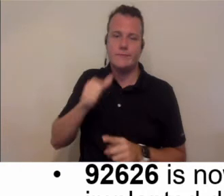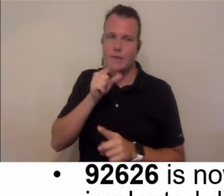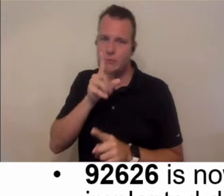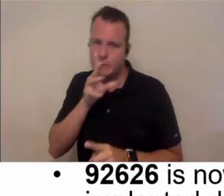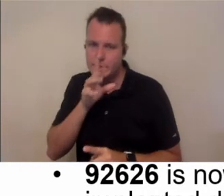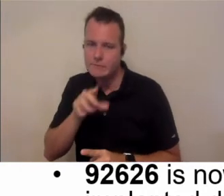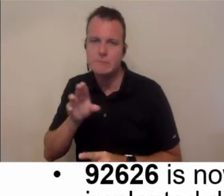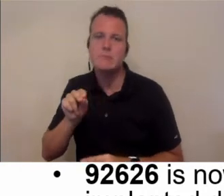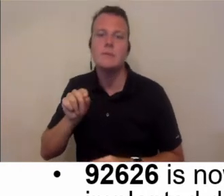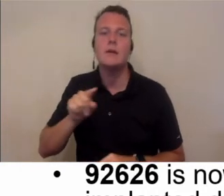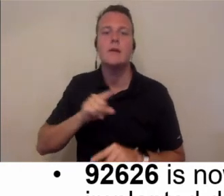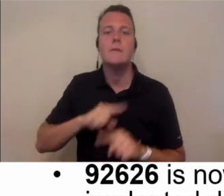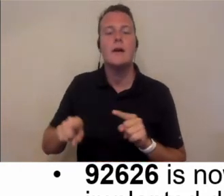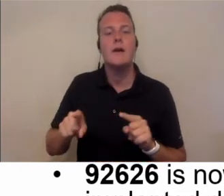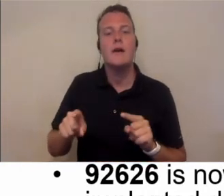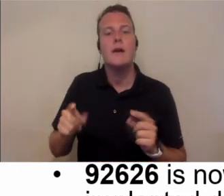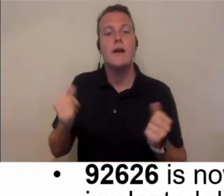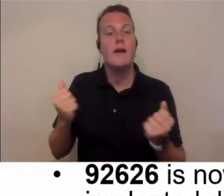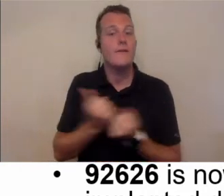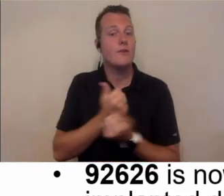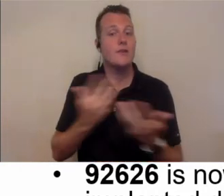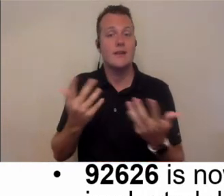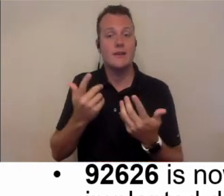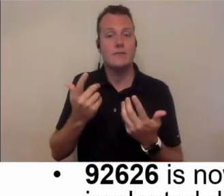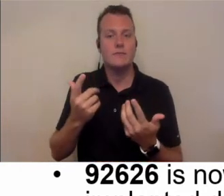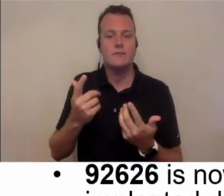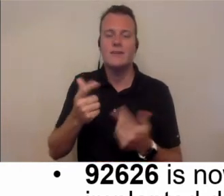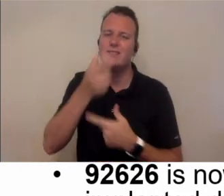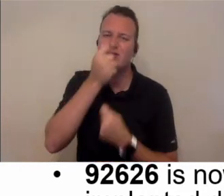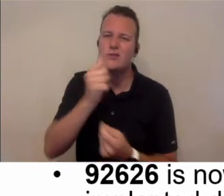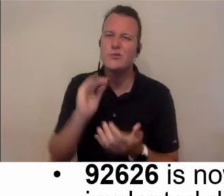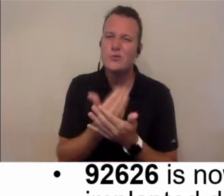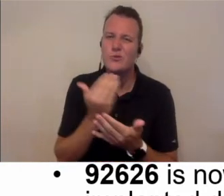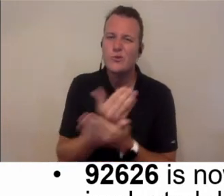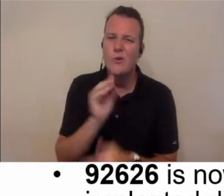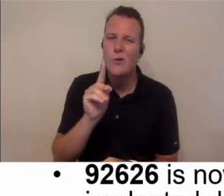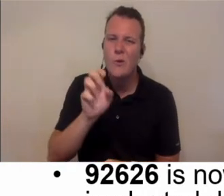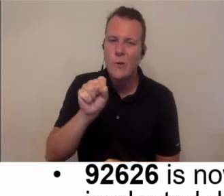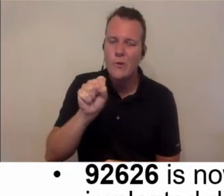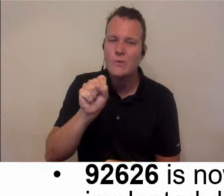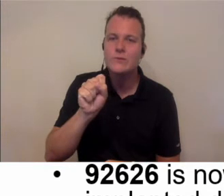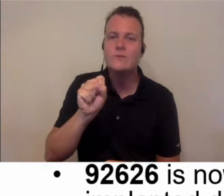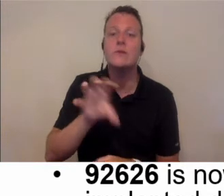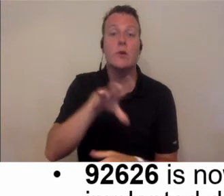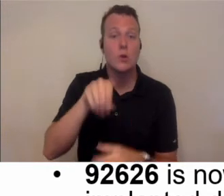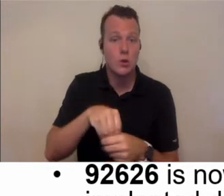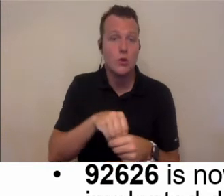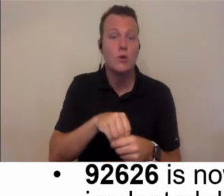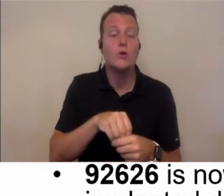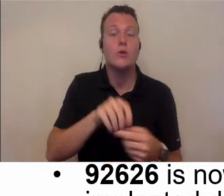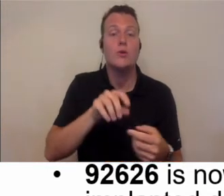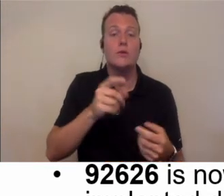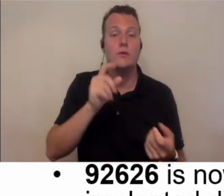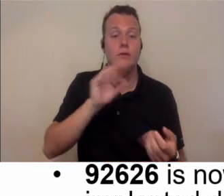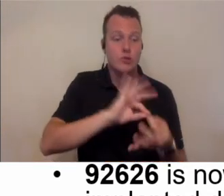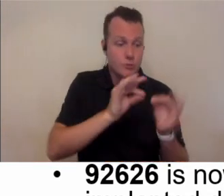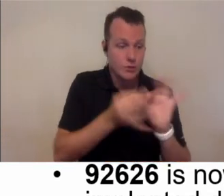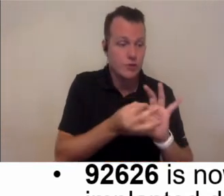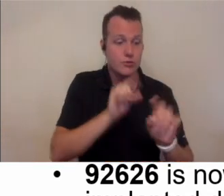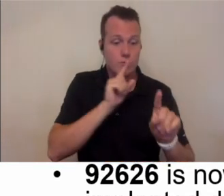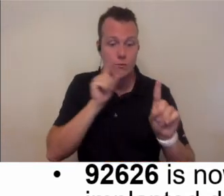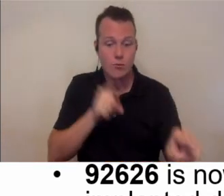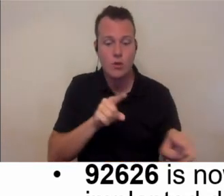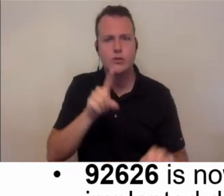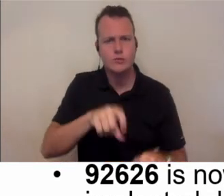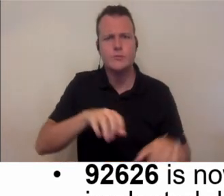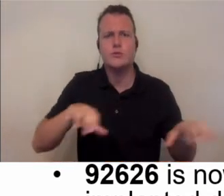everything includes, it's interesting because all our newer codes have including interpretation and report, you should be doing